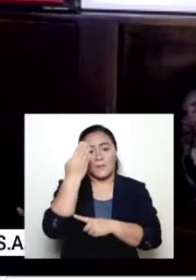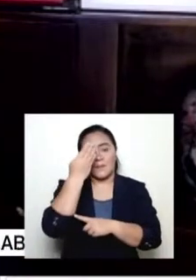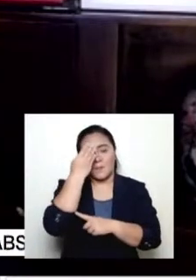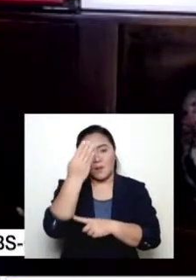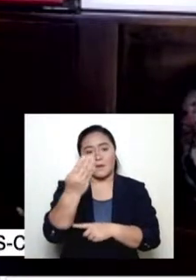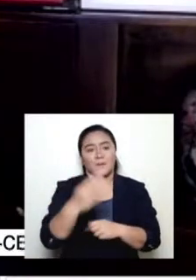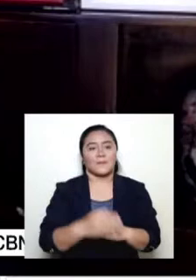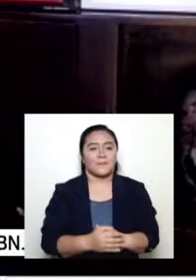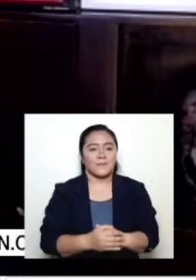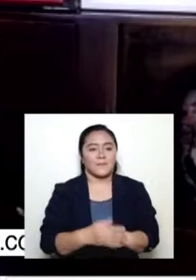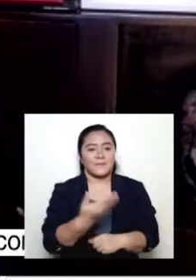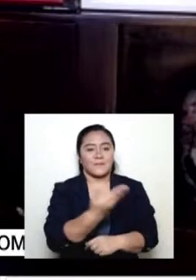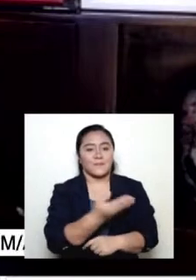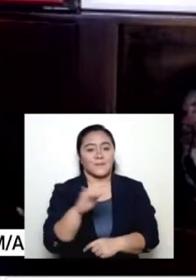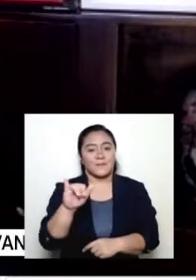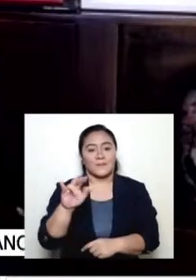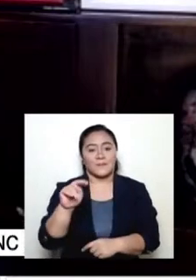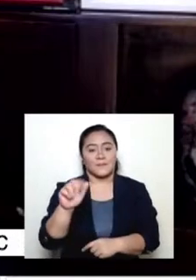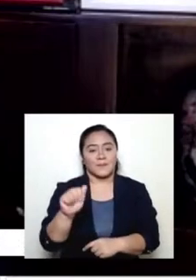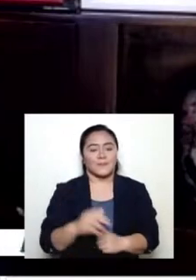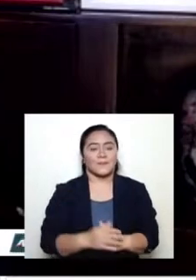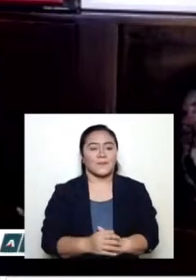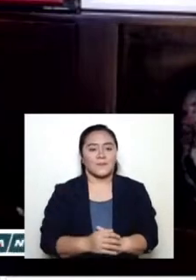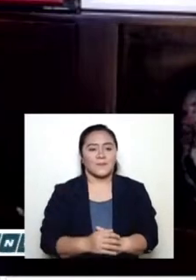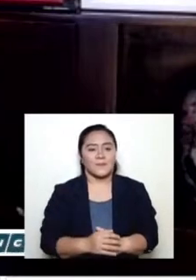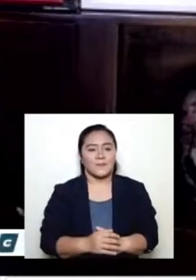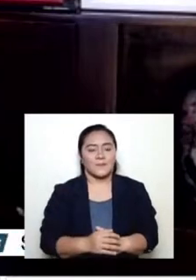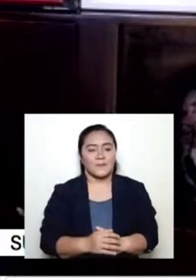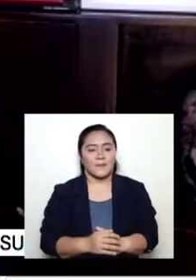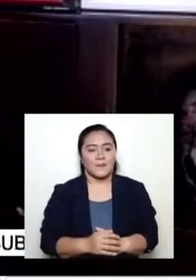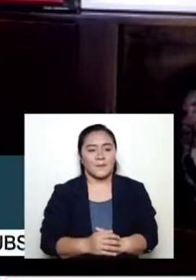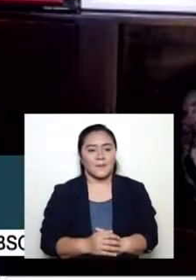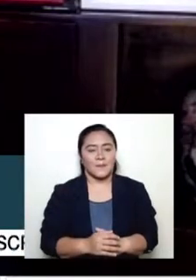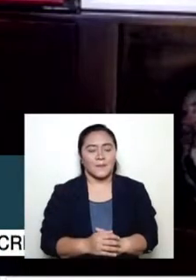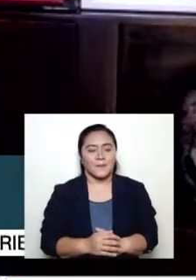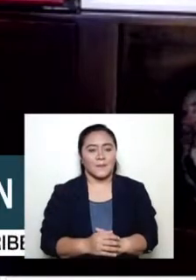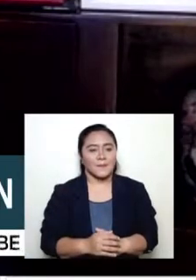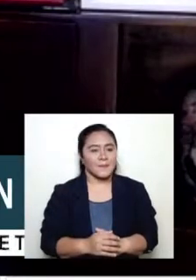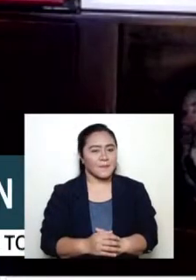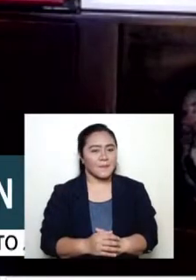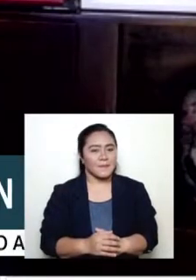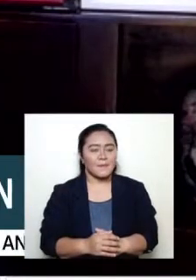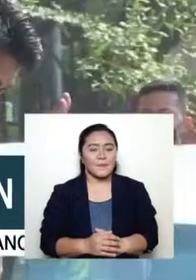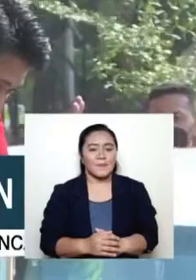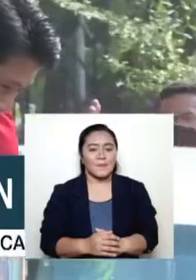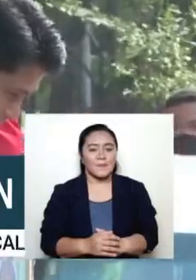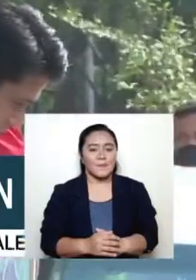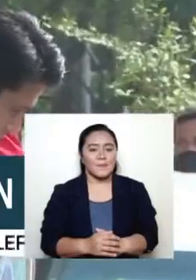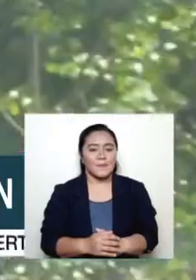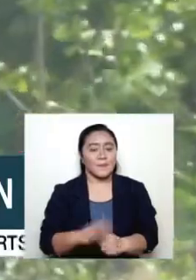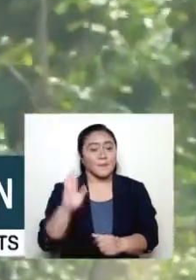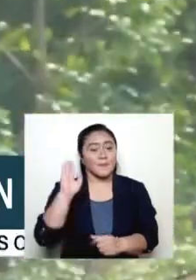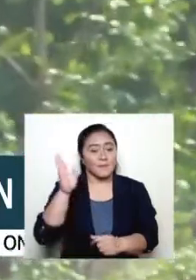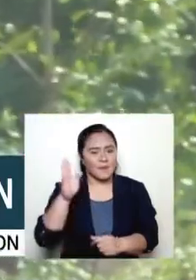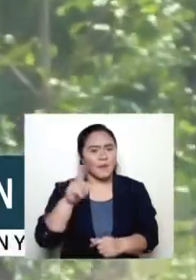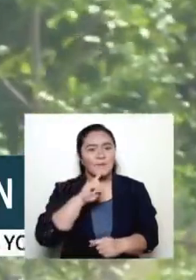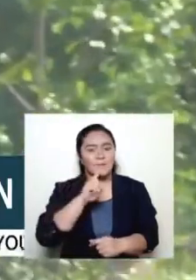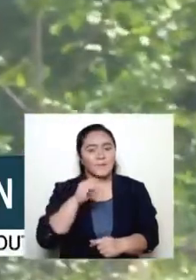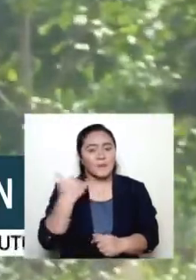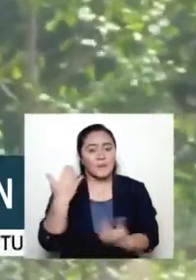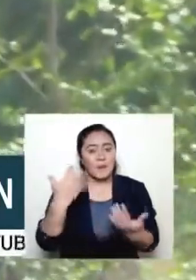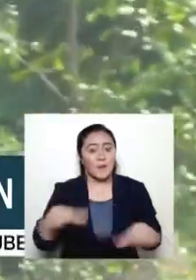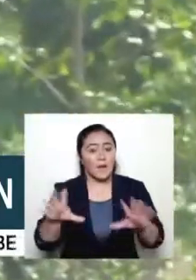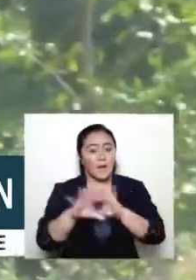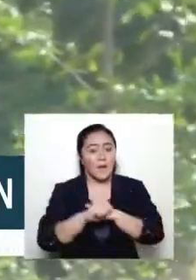correspondent, Ina Reformina, on the line now with the latest from there. Ina. Yes, Casey, after resting yesterday